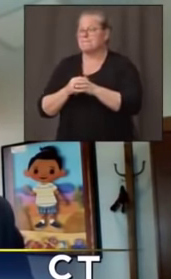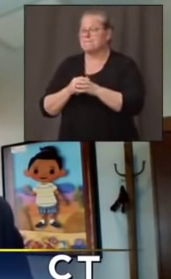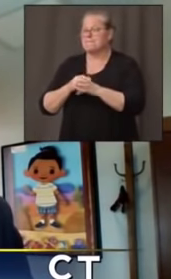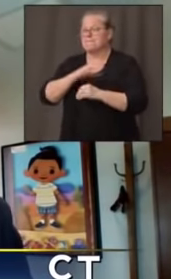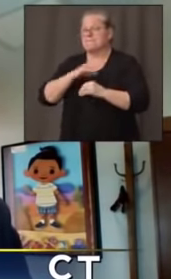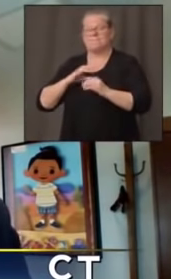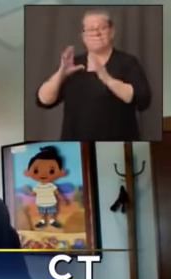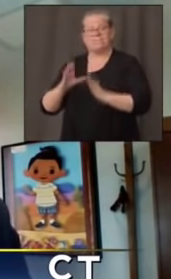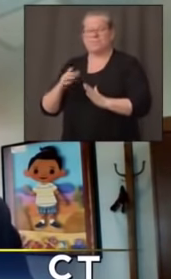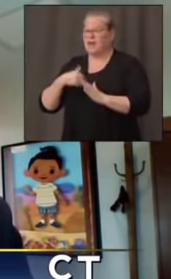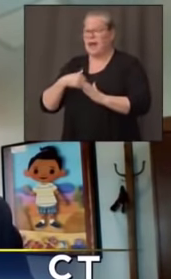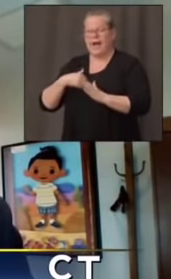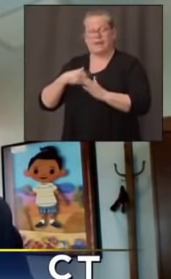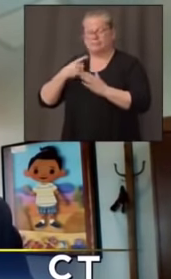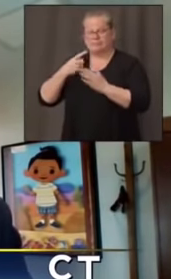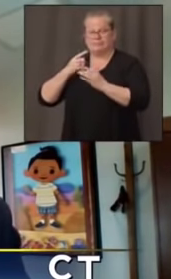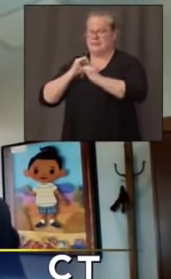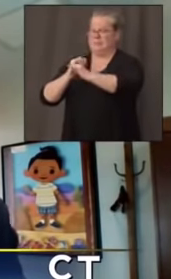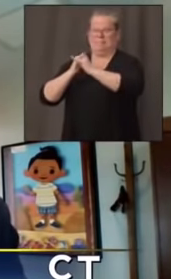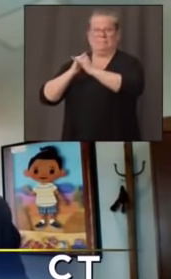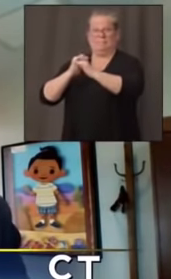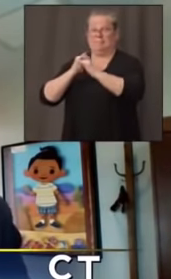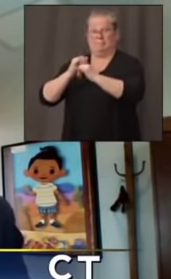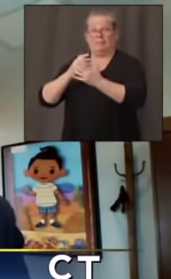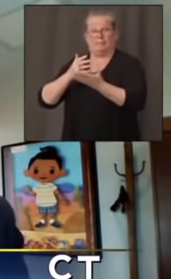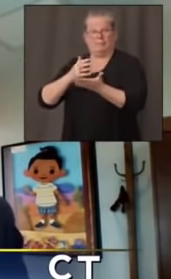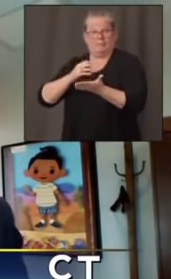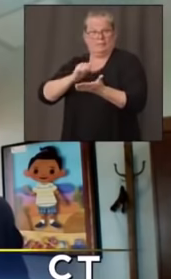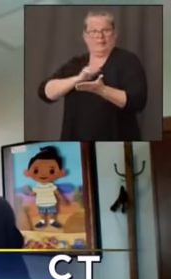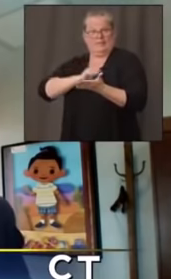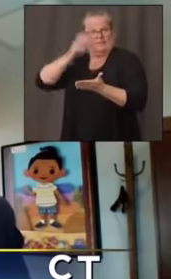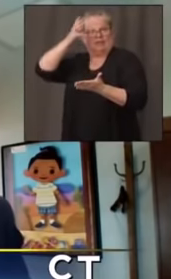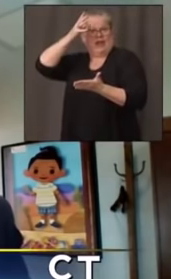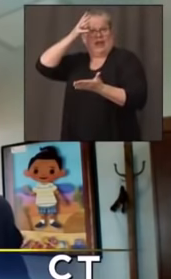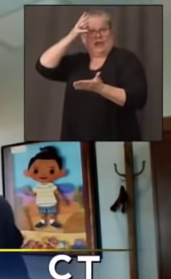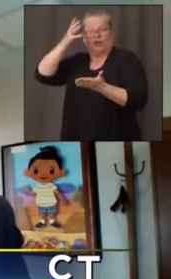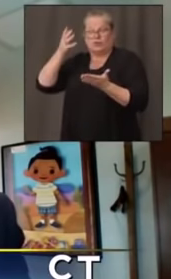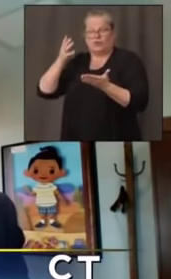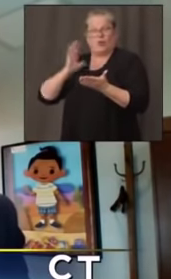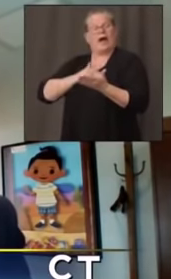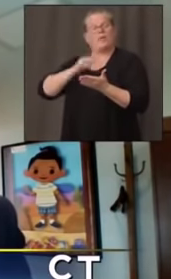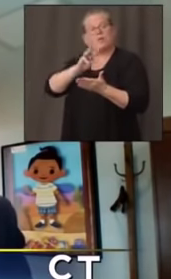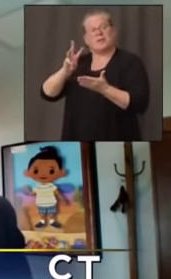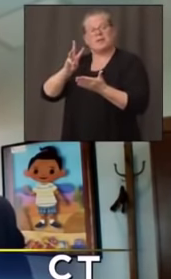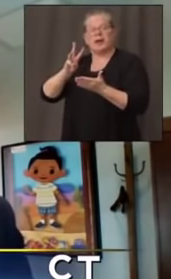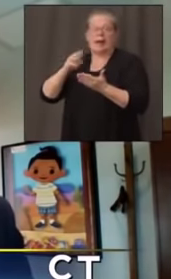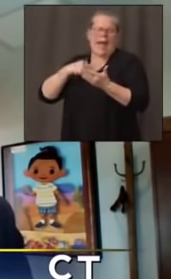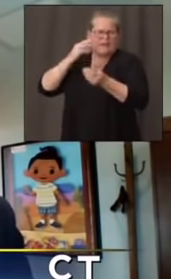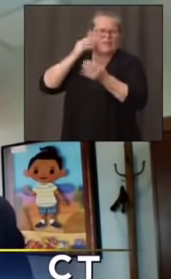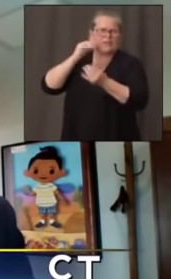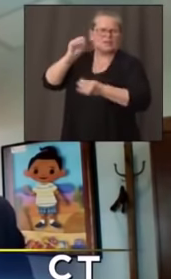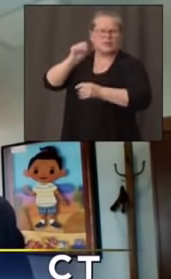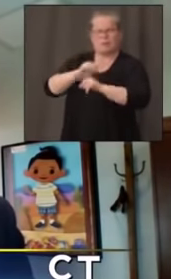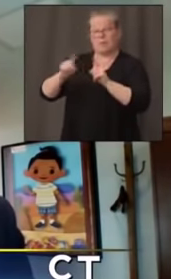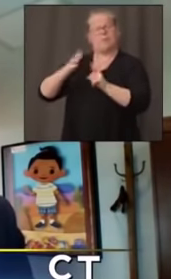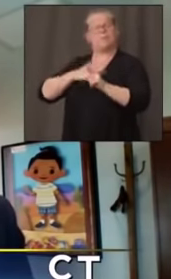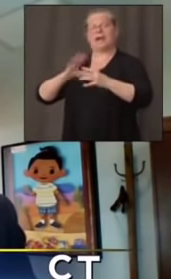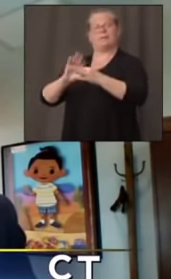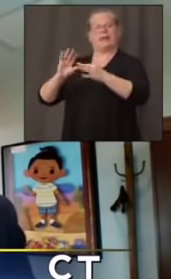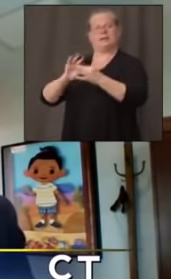lens of a parent. I would say, you know, there's information on our website, but the message to the parents is that we're doing everything in